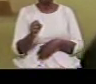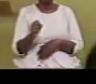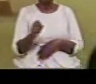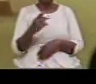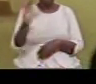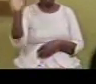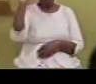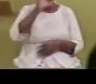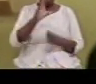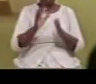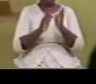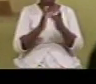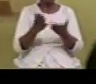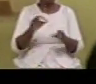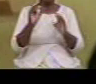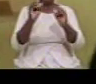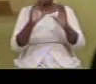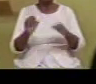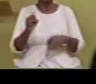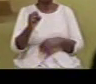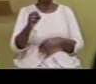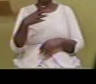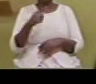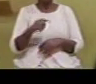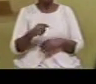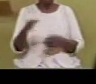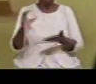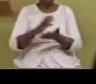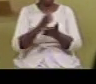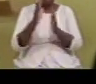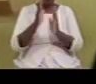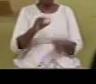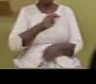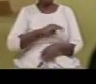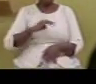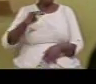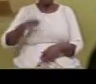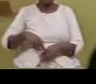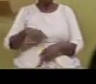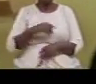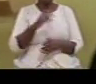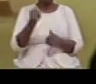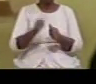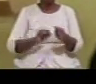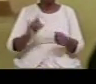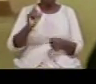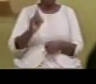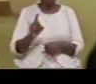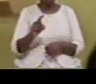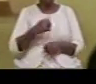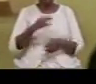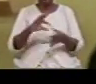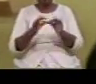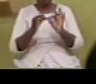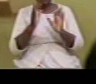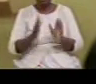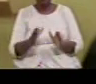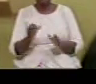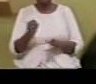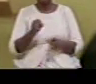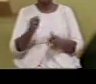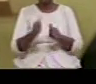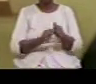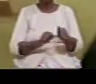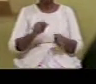choir members, all our ministers, those ministering in the ushering department, the courage department, the media, all